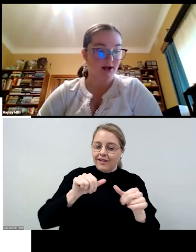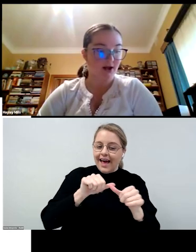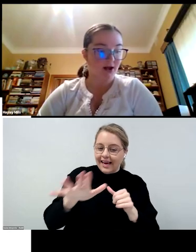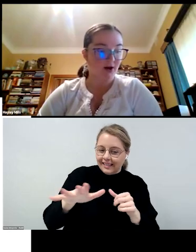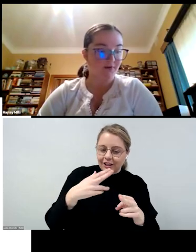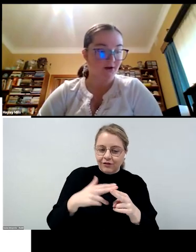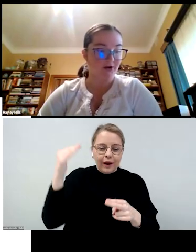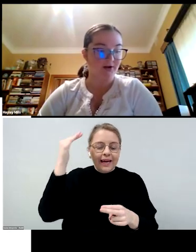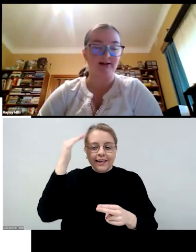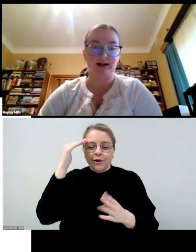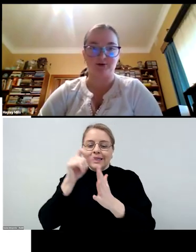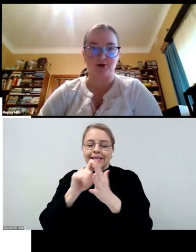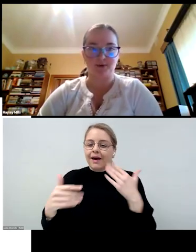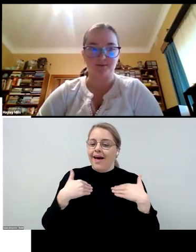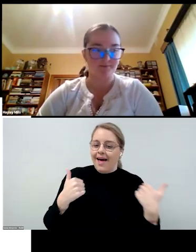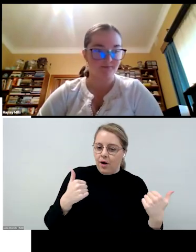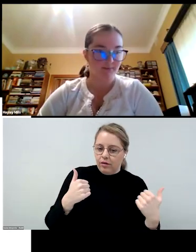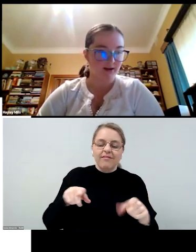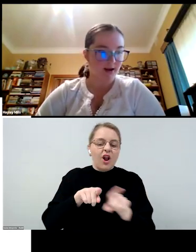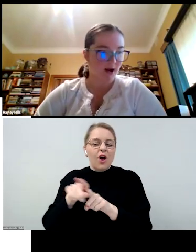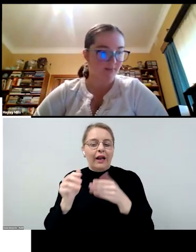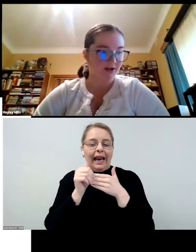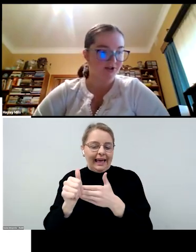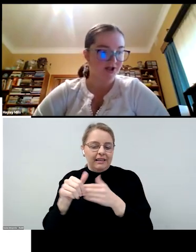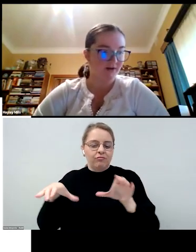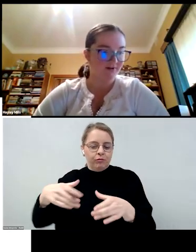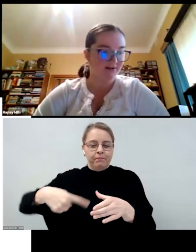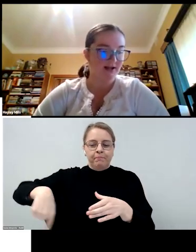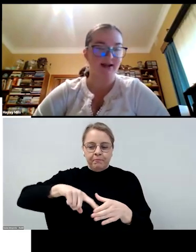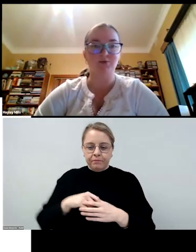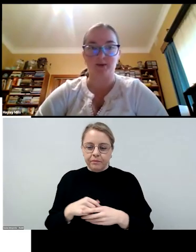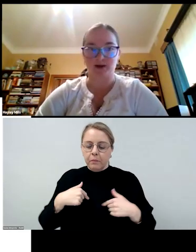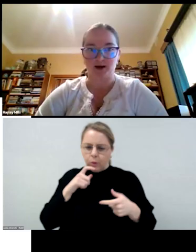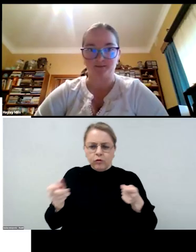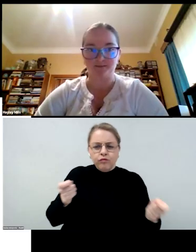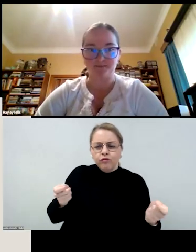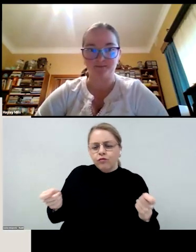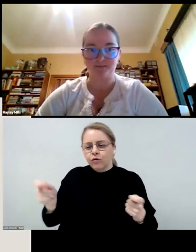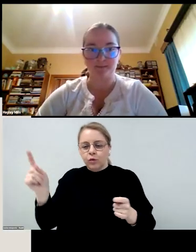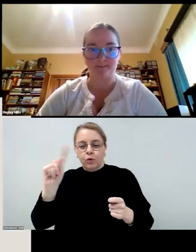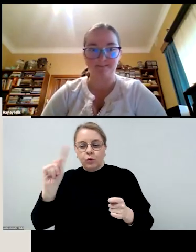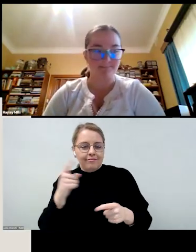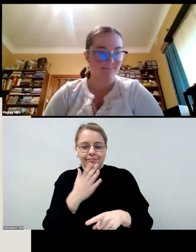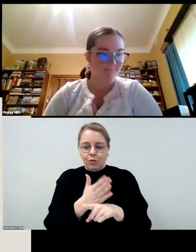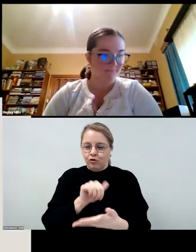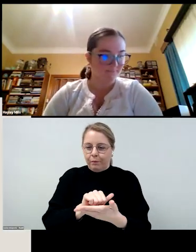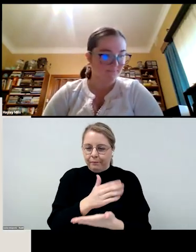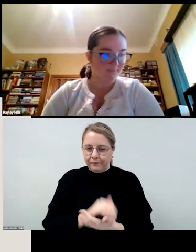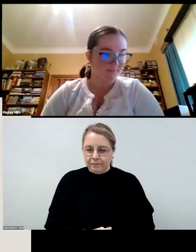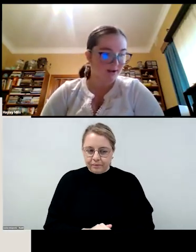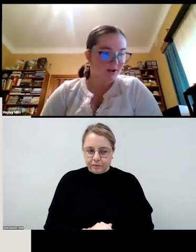Disabilities Health, Learn and Lead group. I'll be the chair for today's webinar.